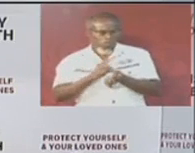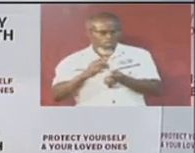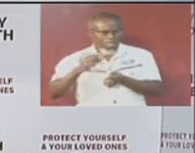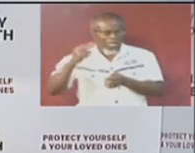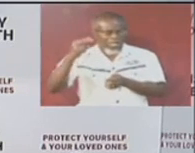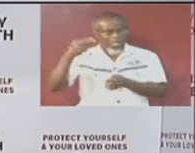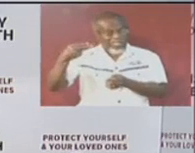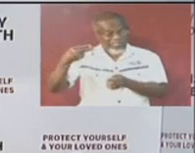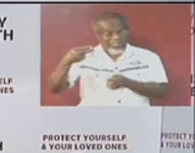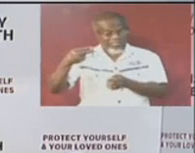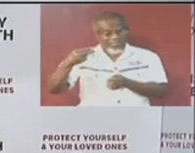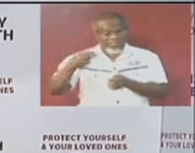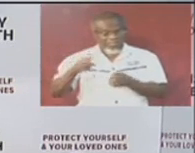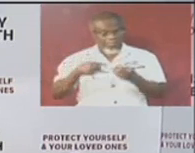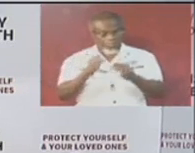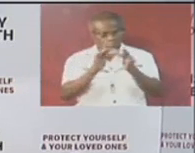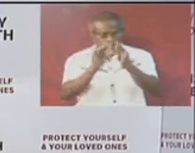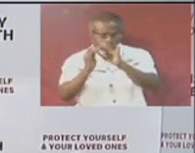for the variant.